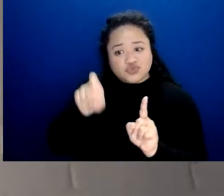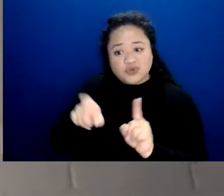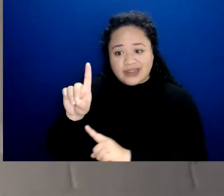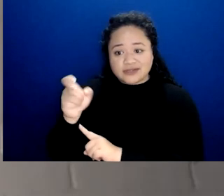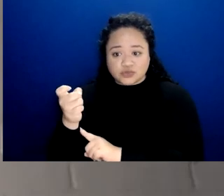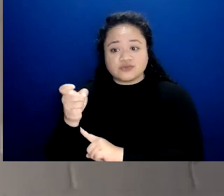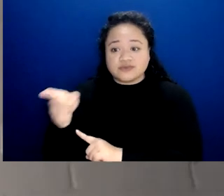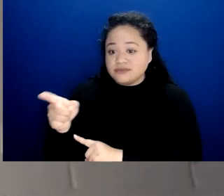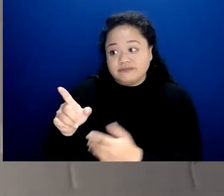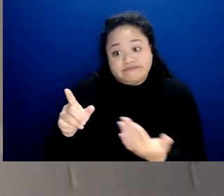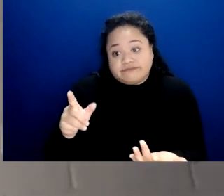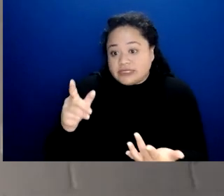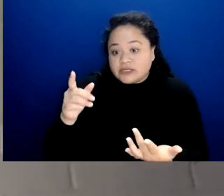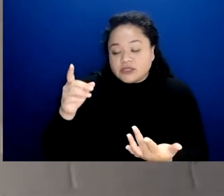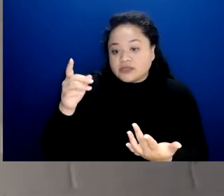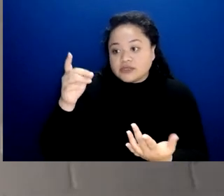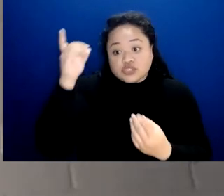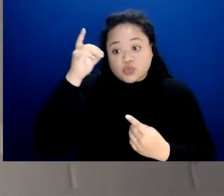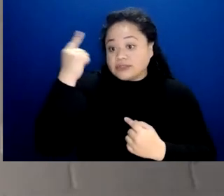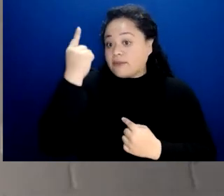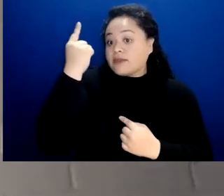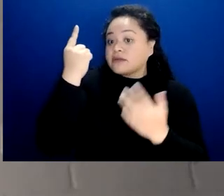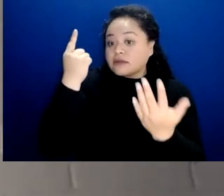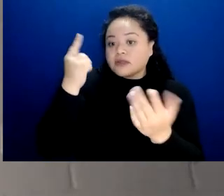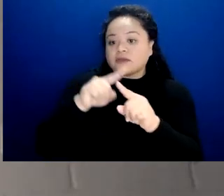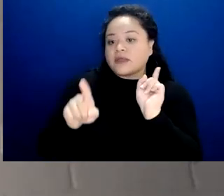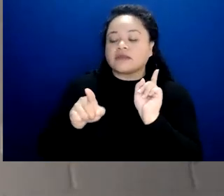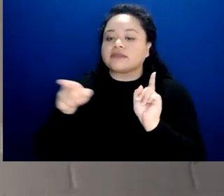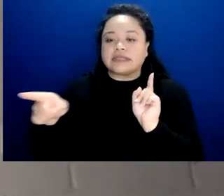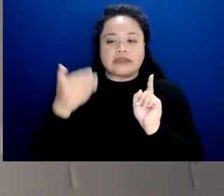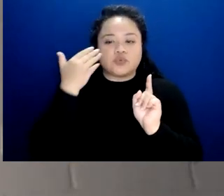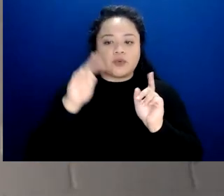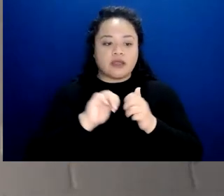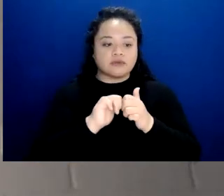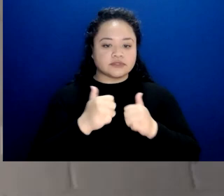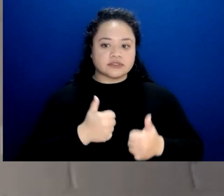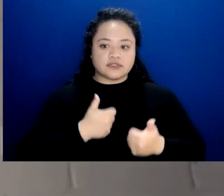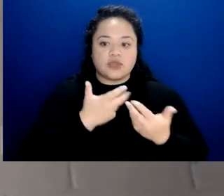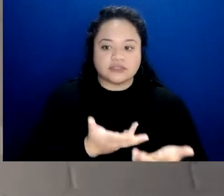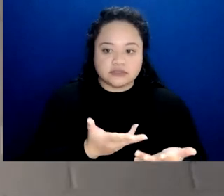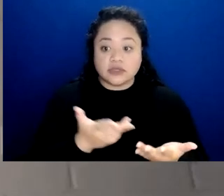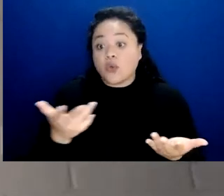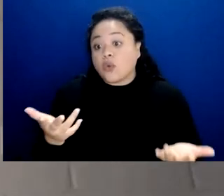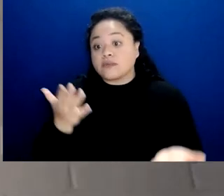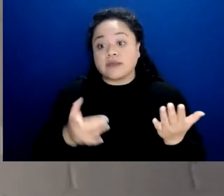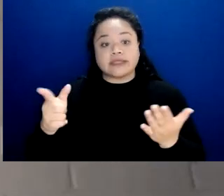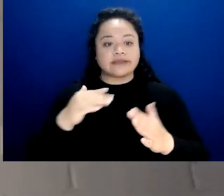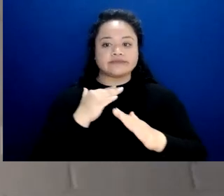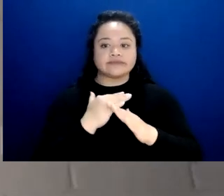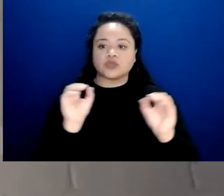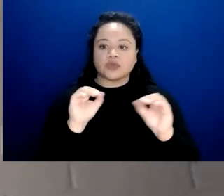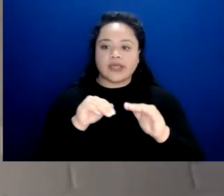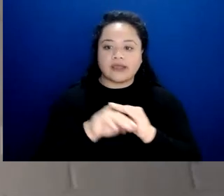disorder, but they don't know how to express themselves enough or have access to the services besides being in a